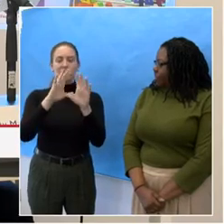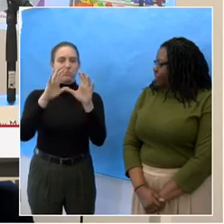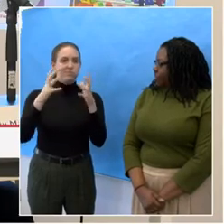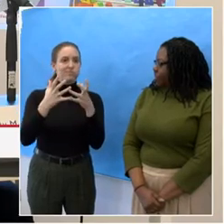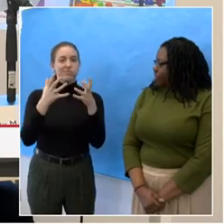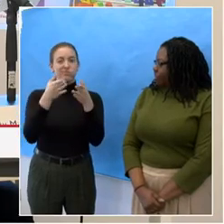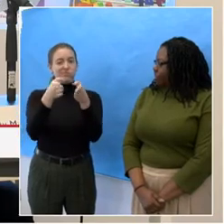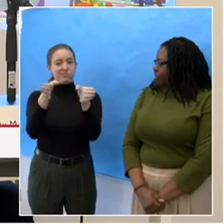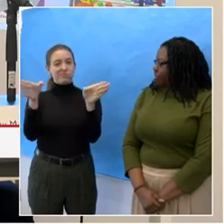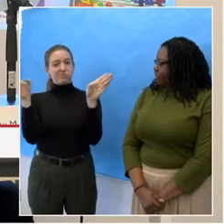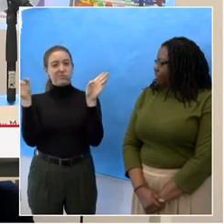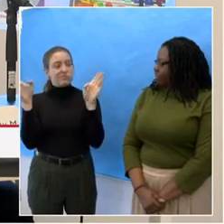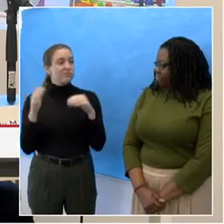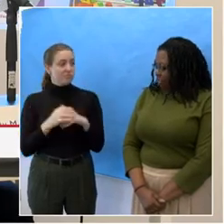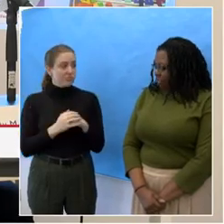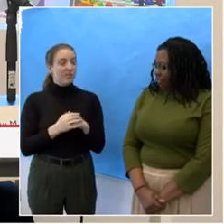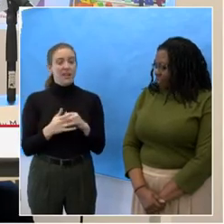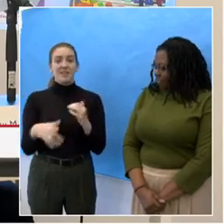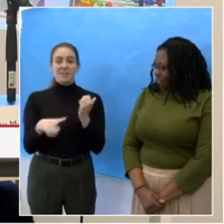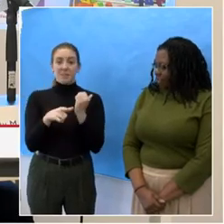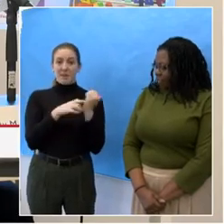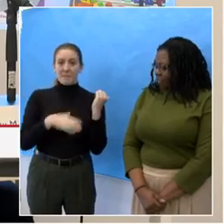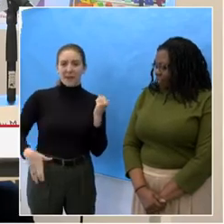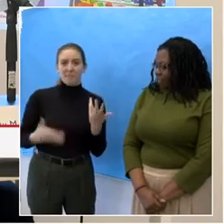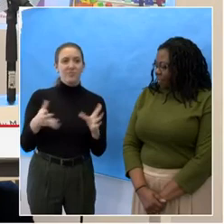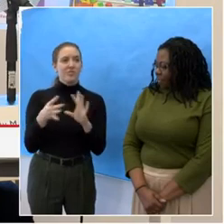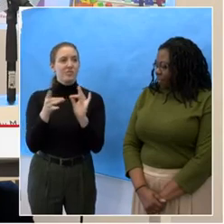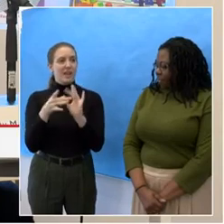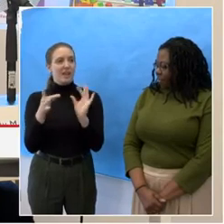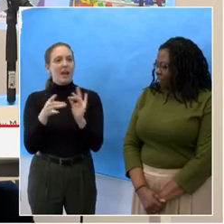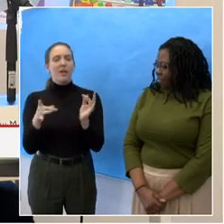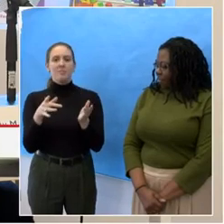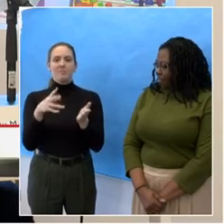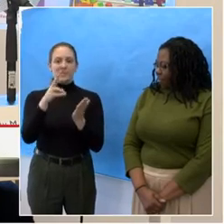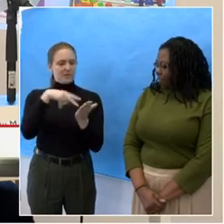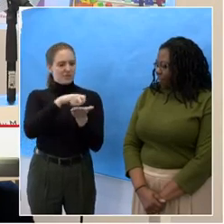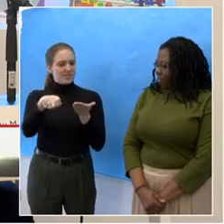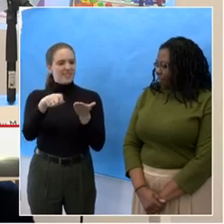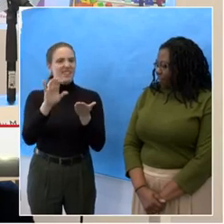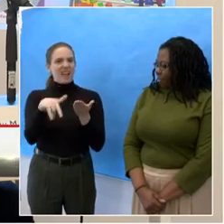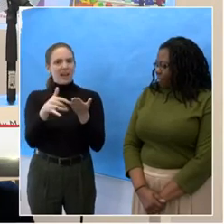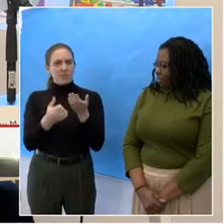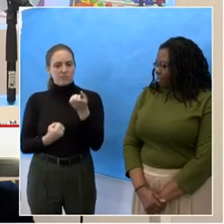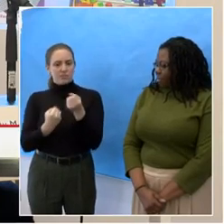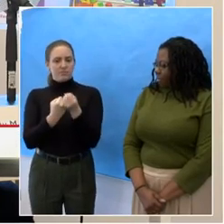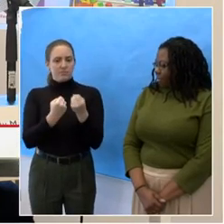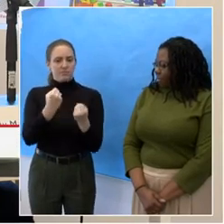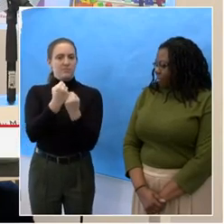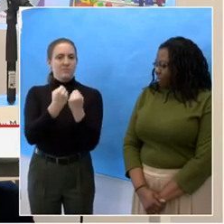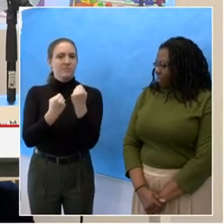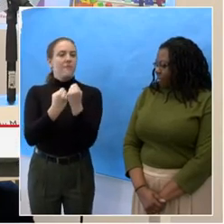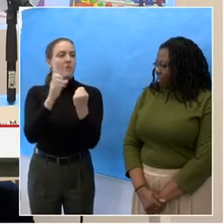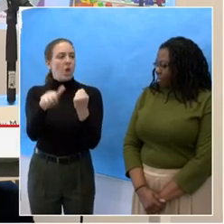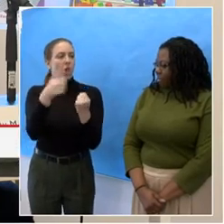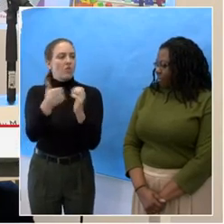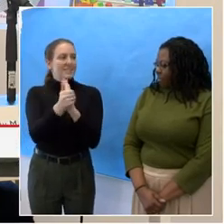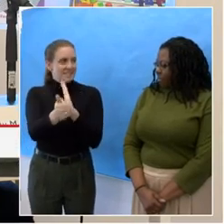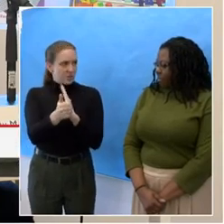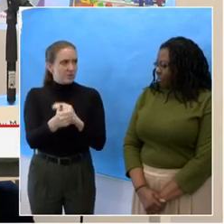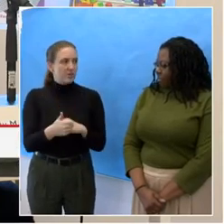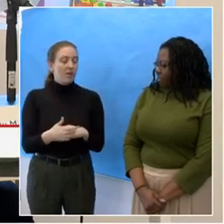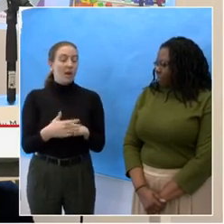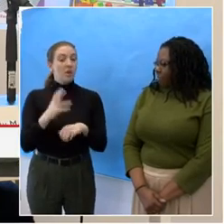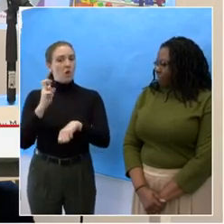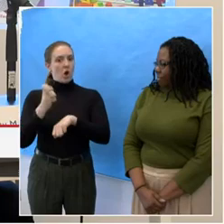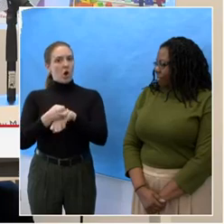deputy mayor said it, literacy is really the building block for other skills. It is very hard to master content in